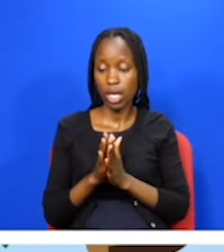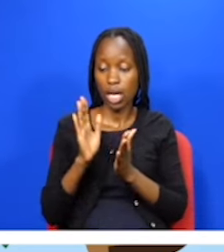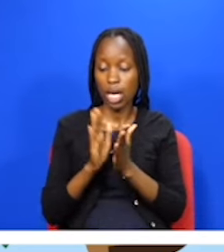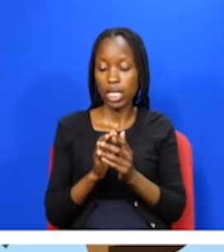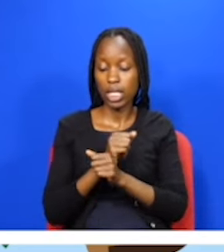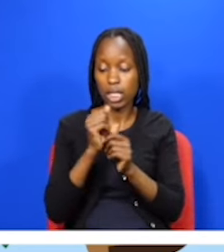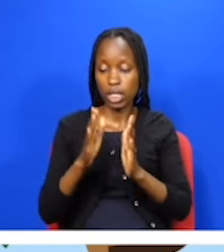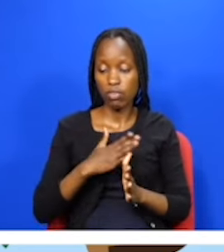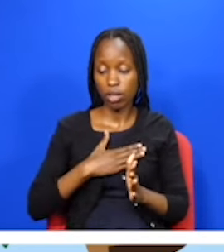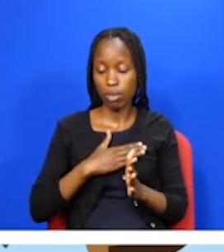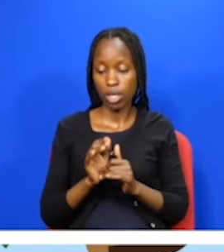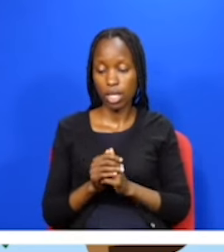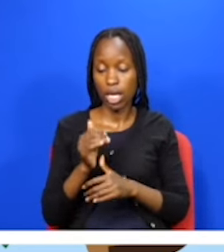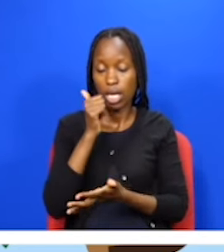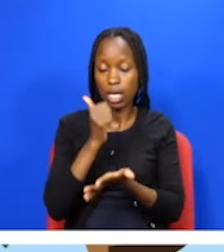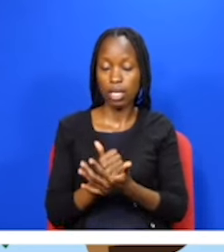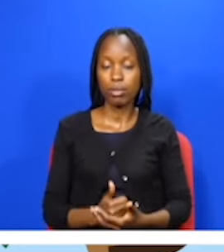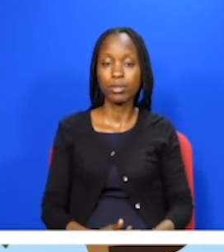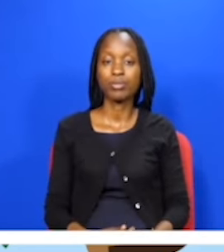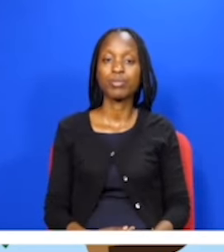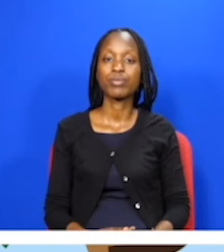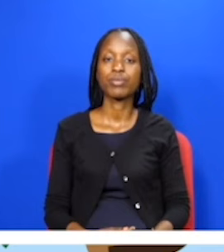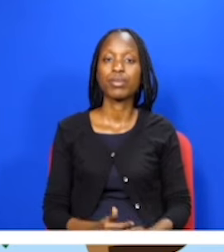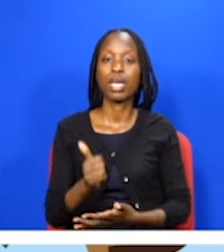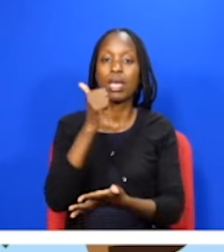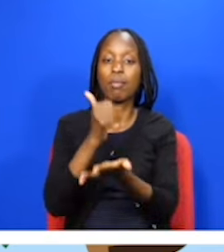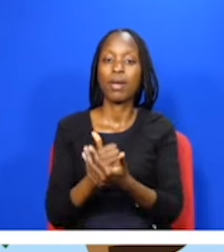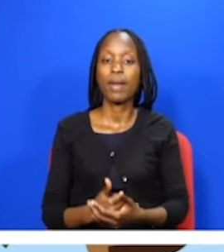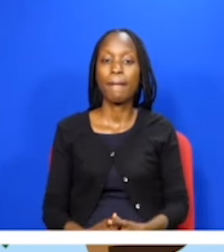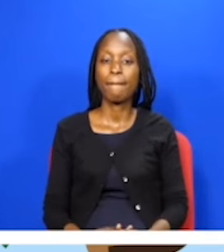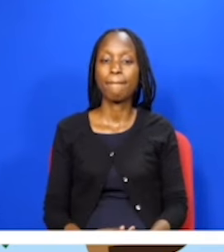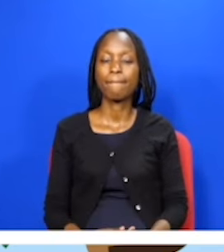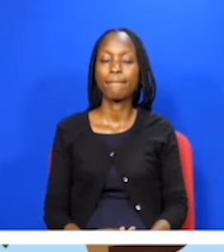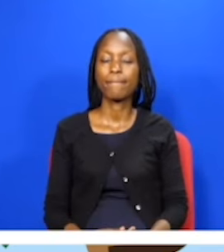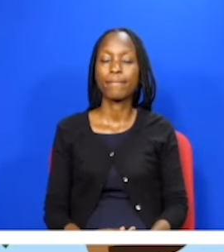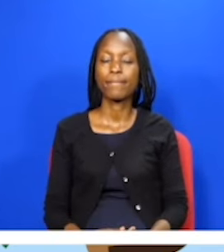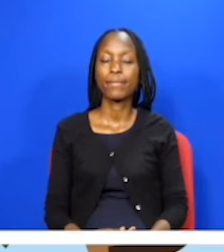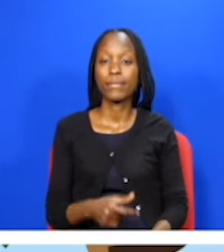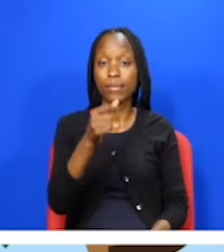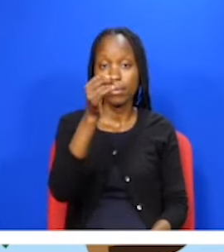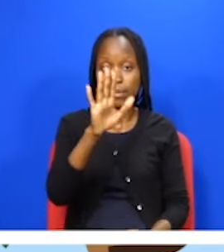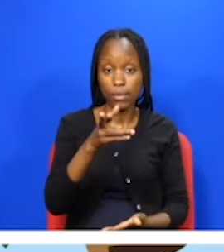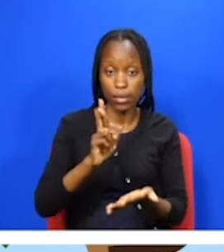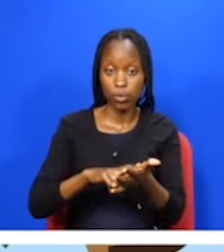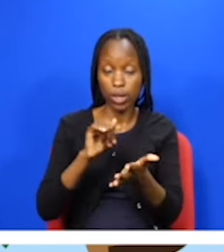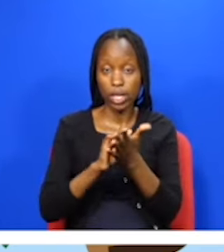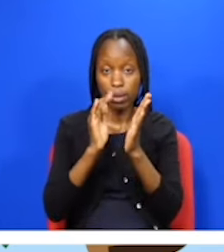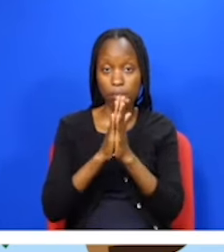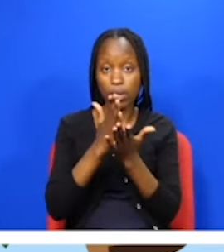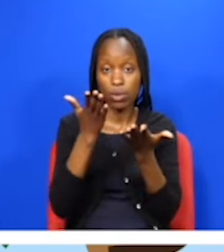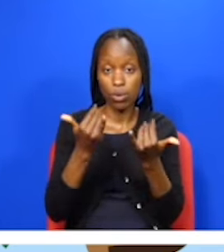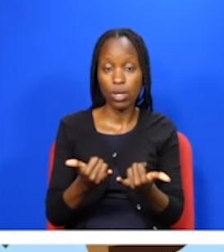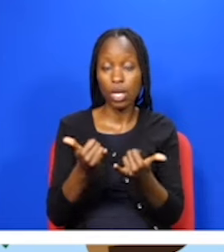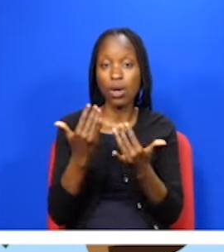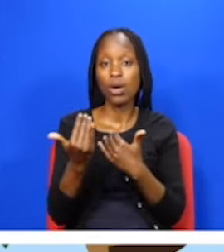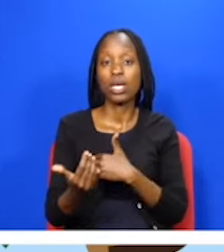Savior. Amen. Amen. Have you made that prayer? You are now a child of